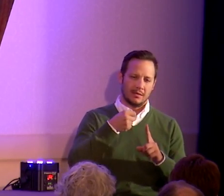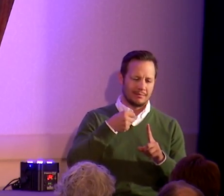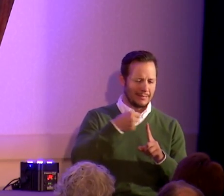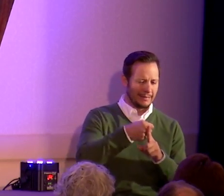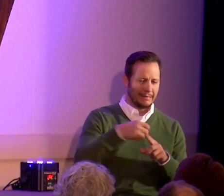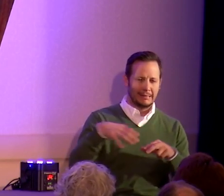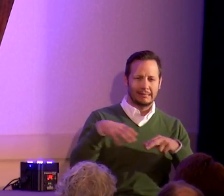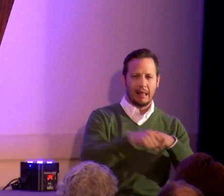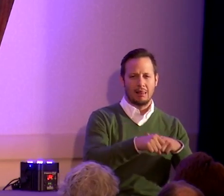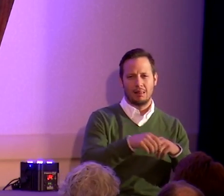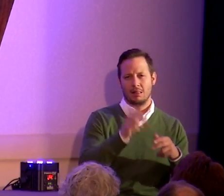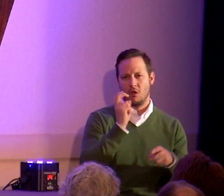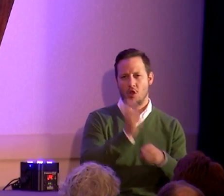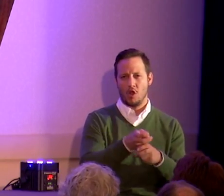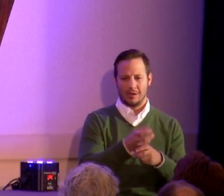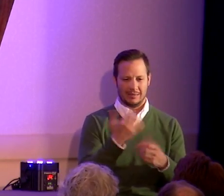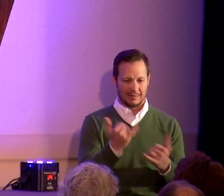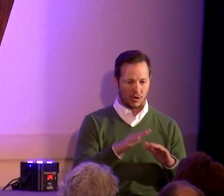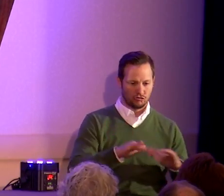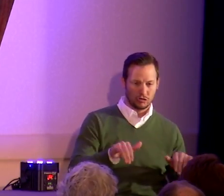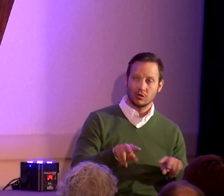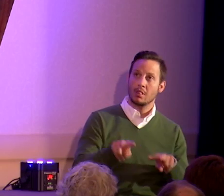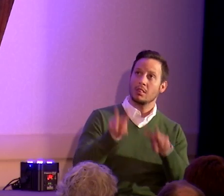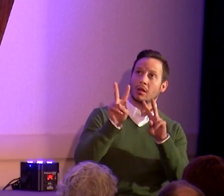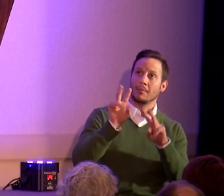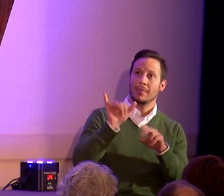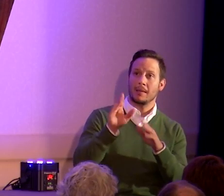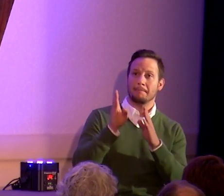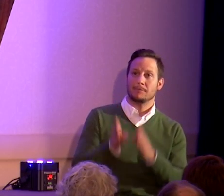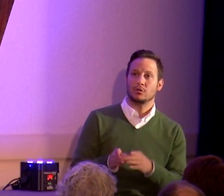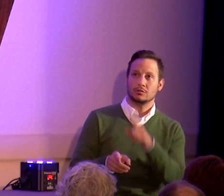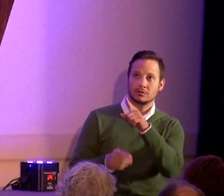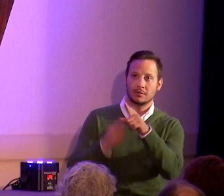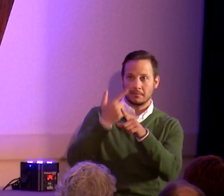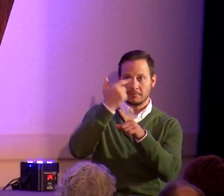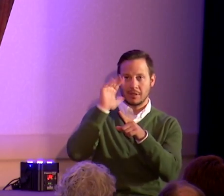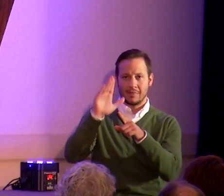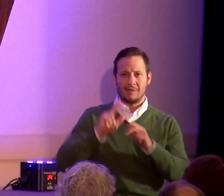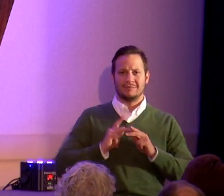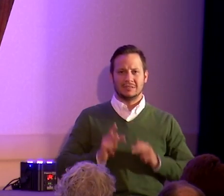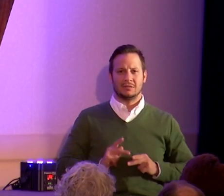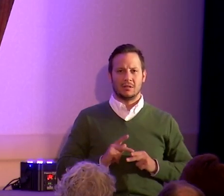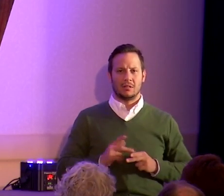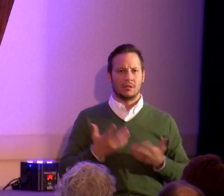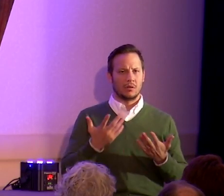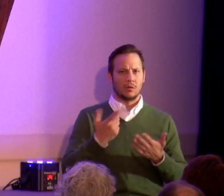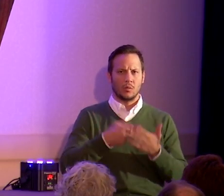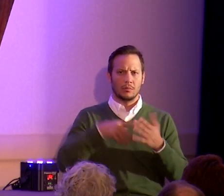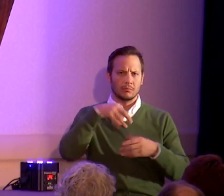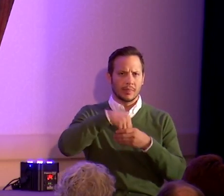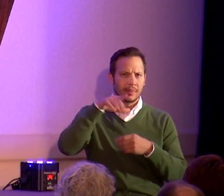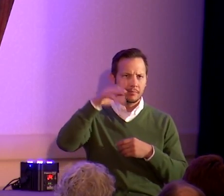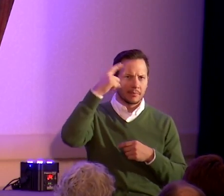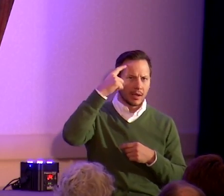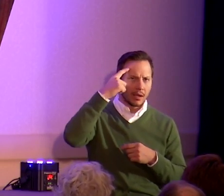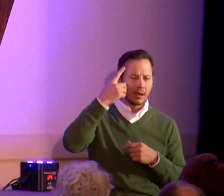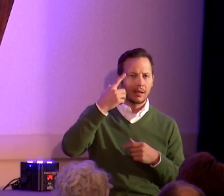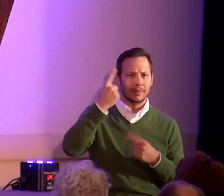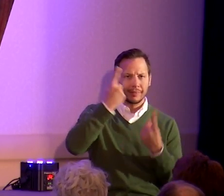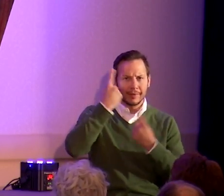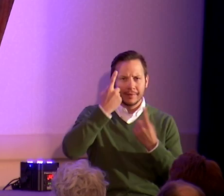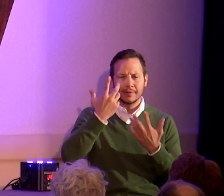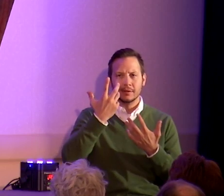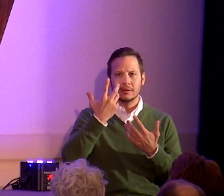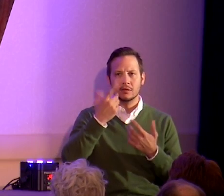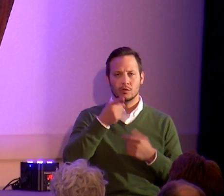that now your children should be looking up to this person because of their physical abilities? What about their mental abilities? I mean, you